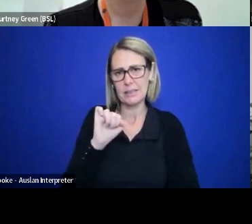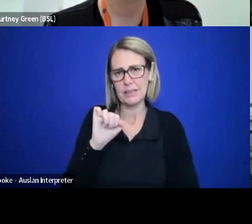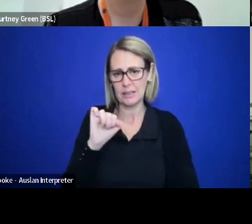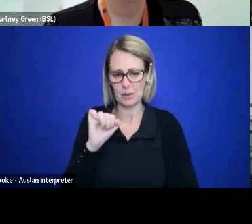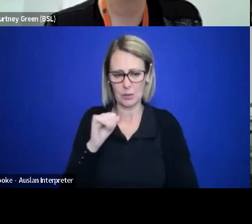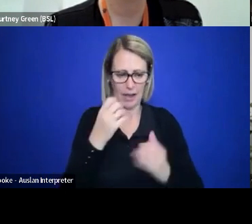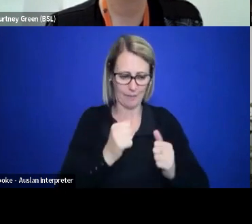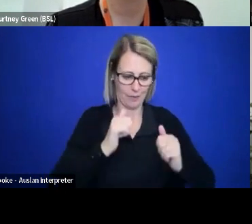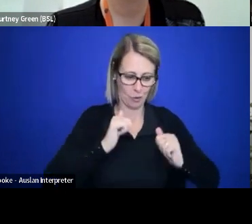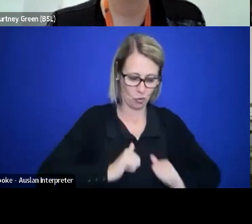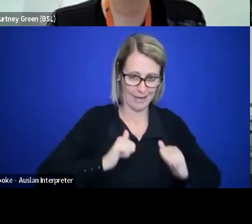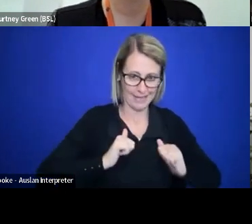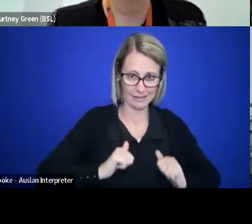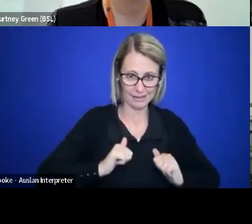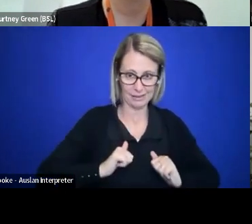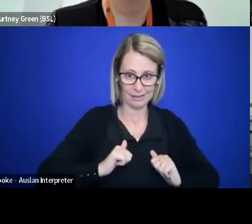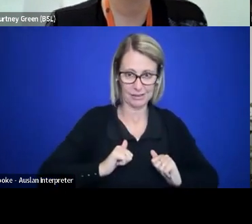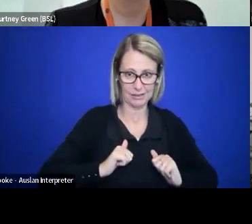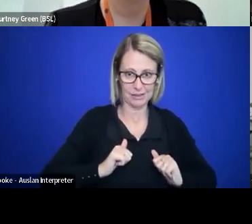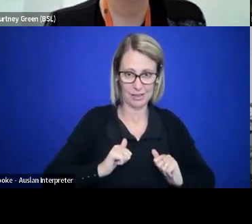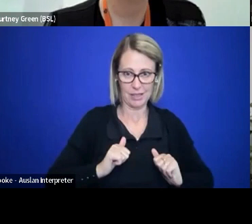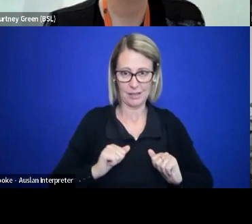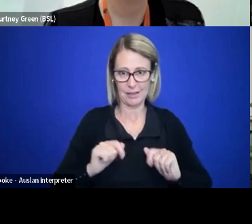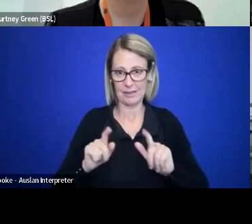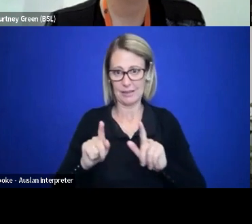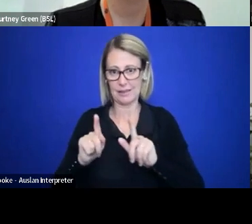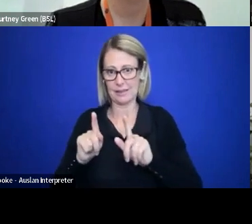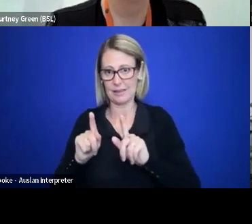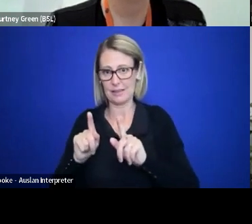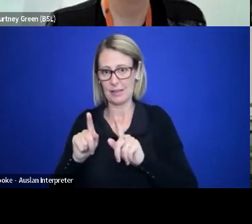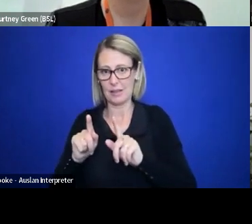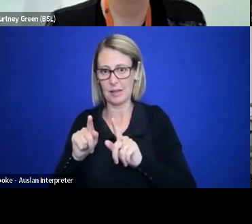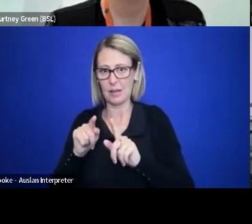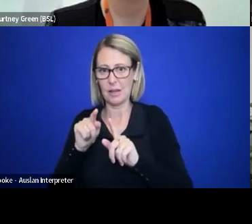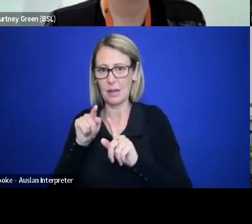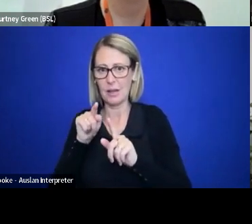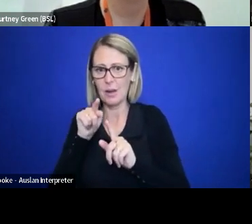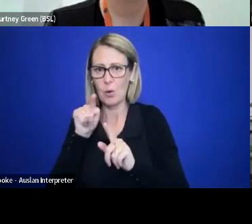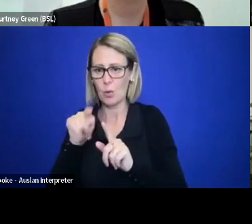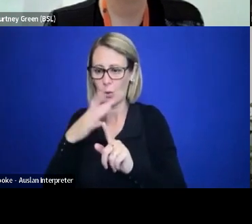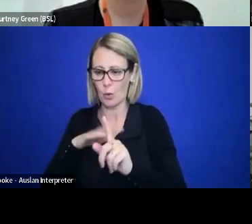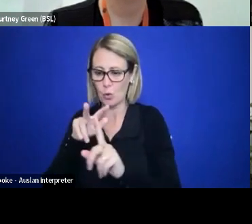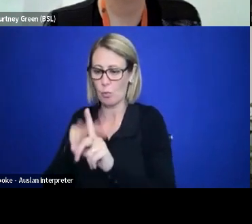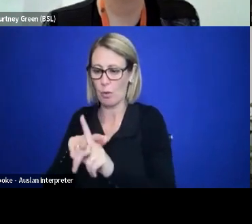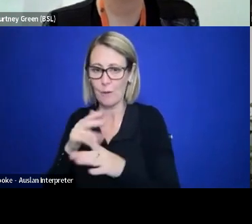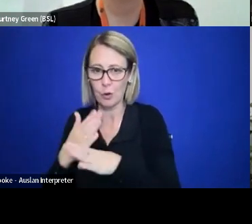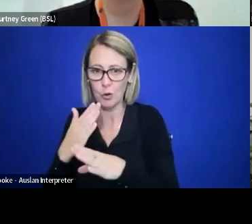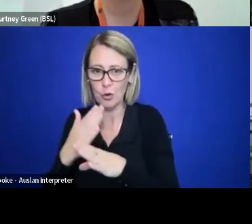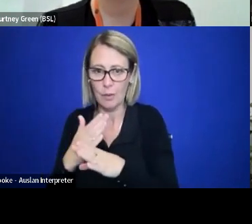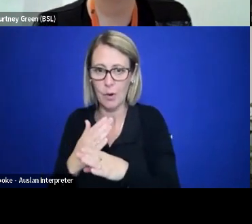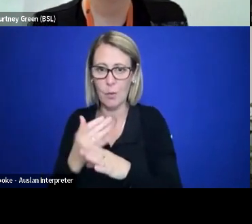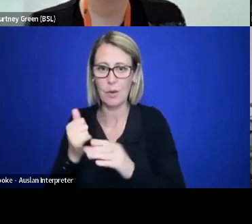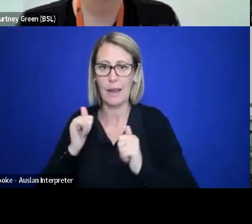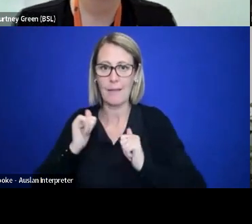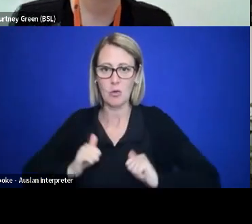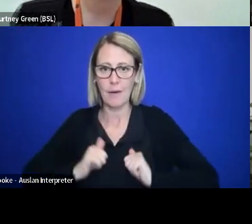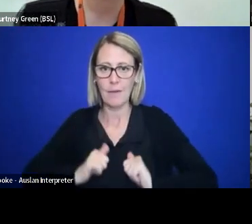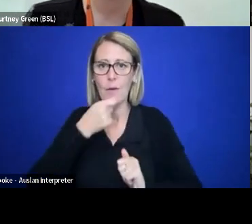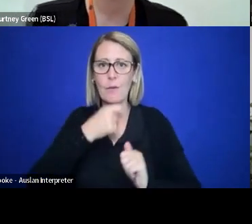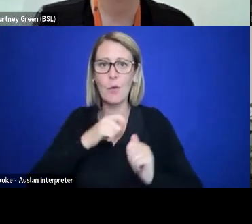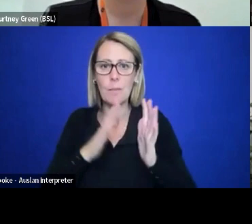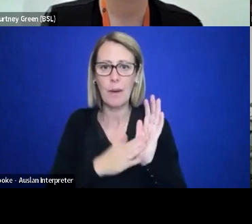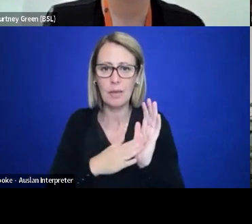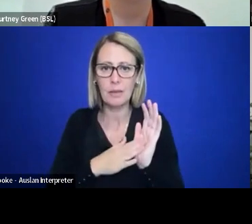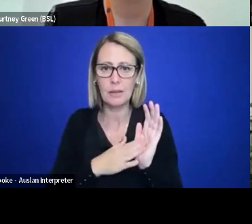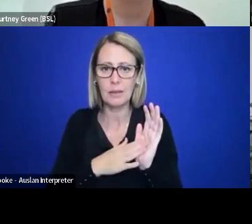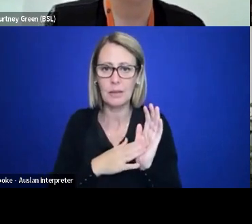trained for any, where we want to, for example, where we want to apply for a job, we could get trained for a couple of months, or let's say 2 to 3